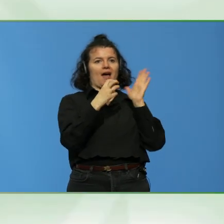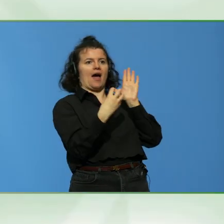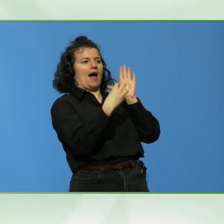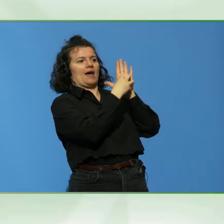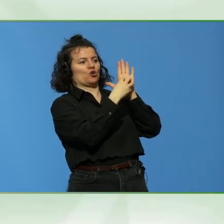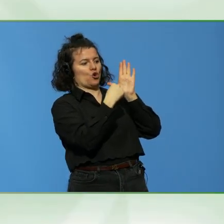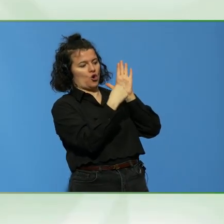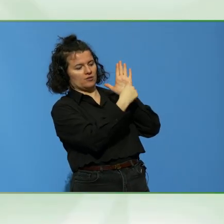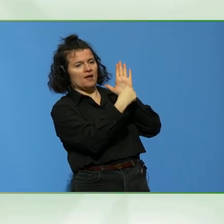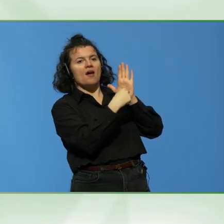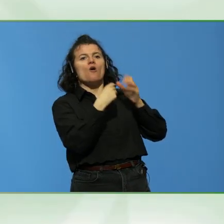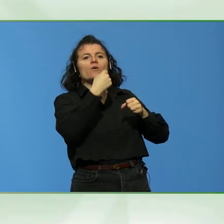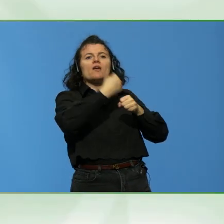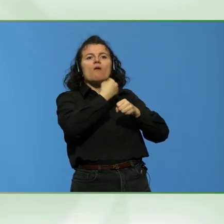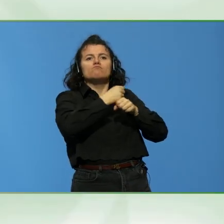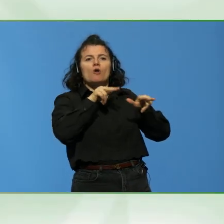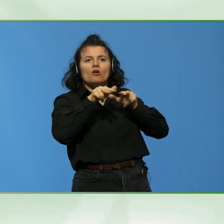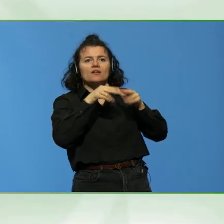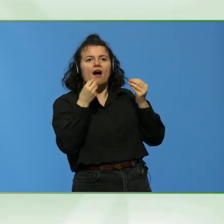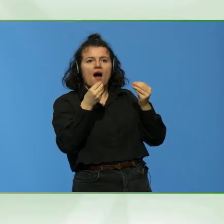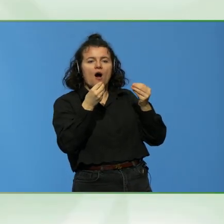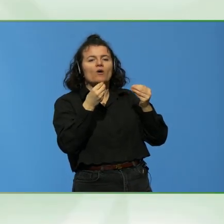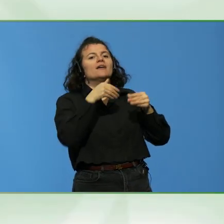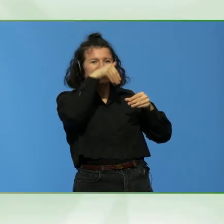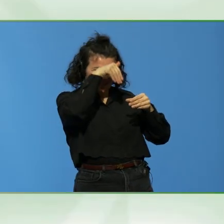and it involves people in front of the camera and